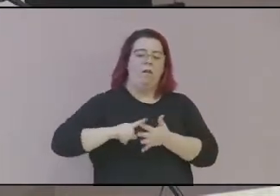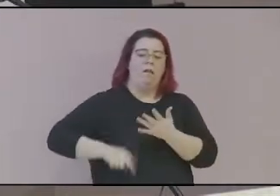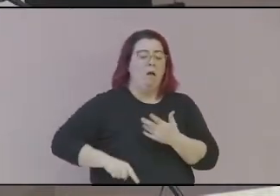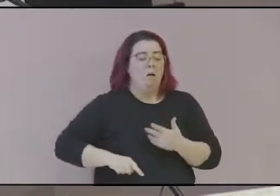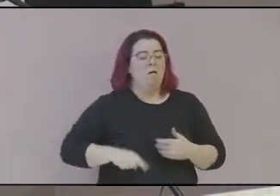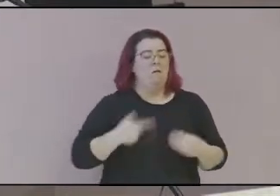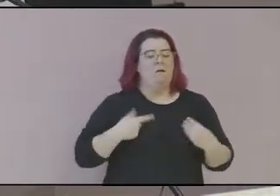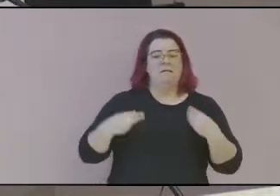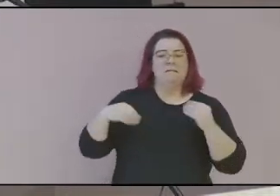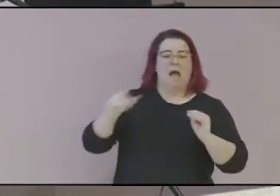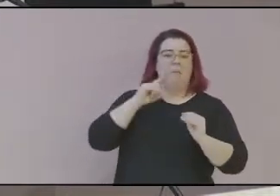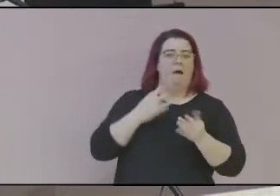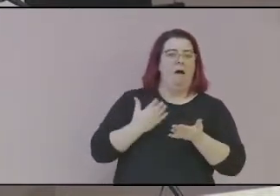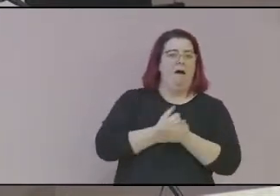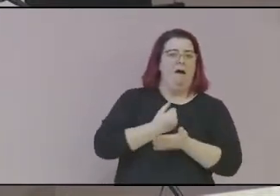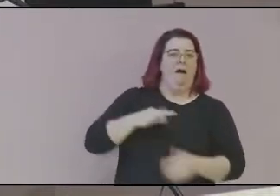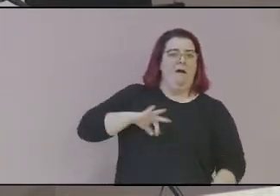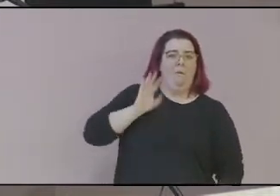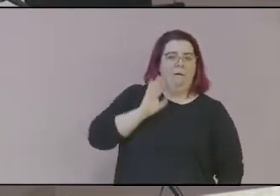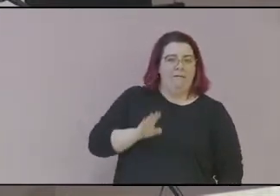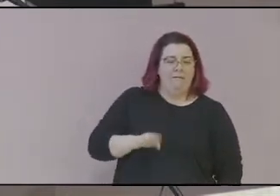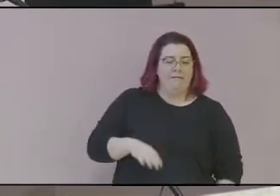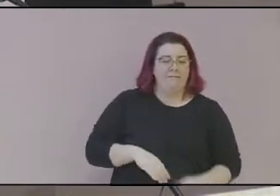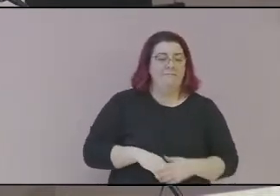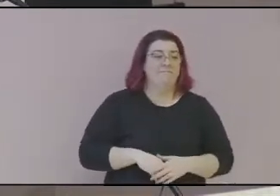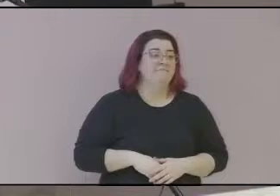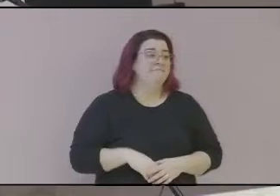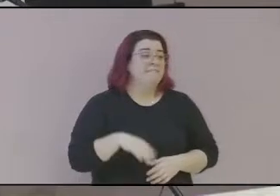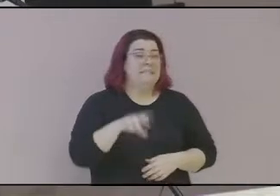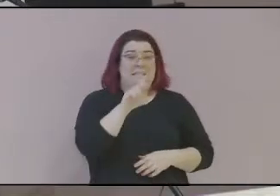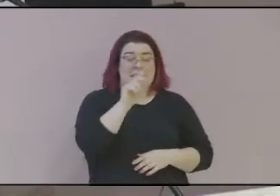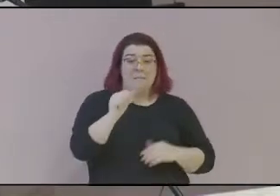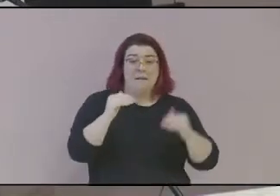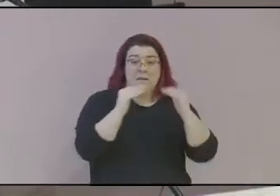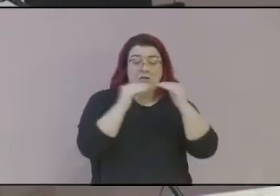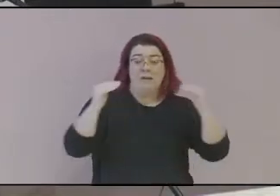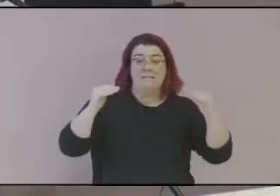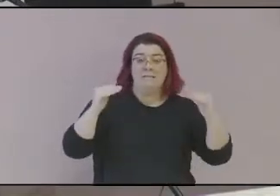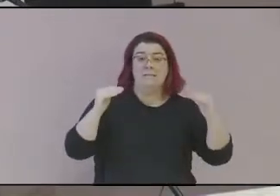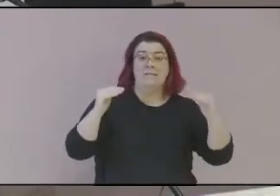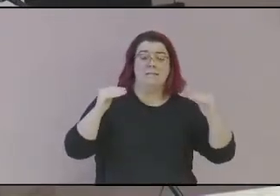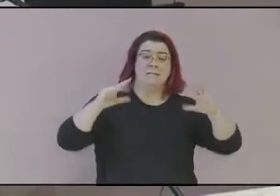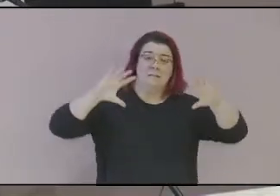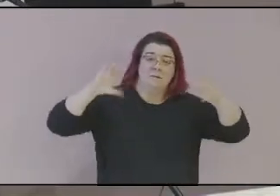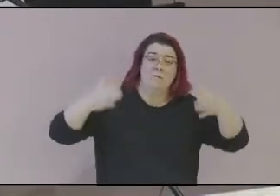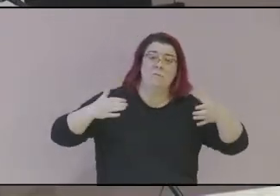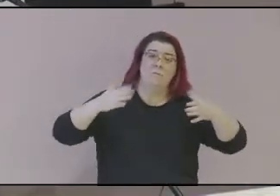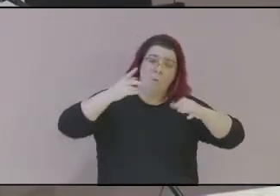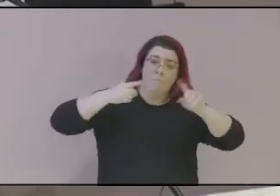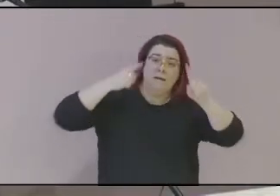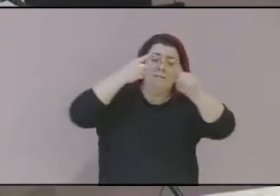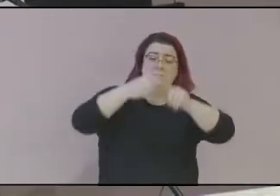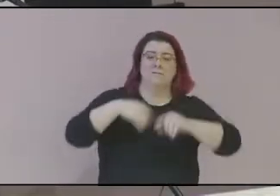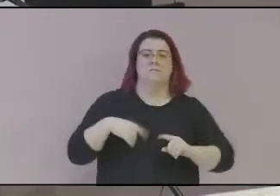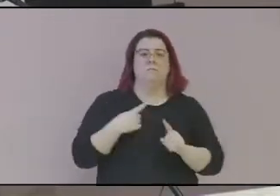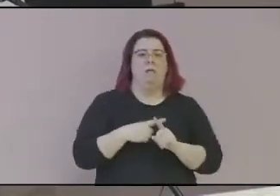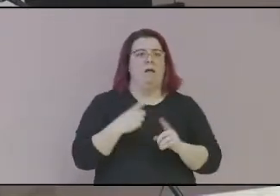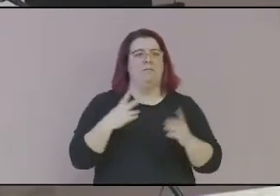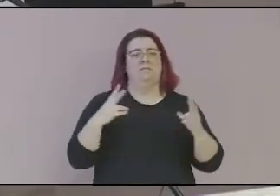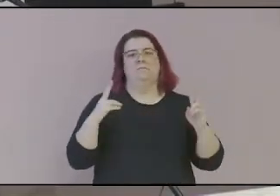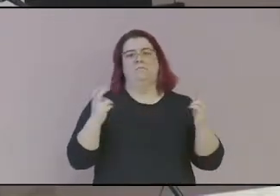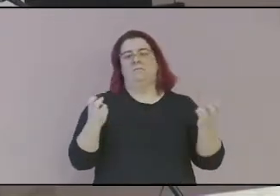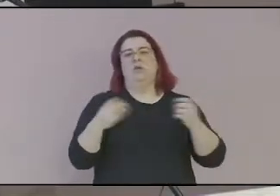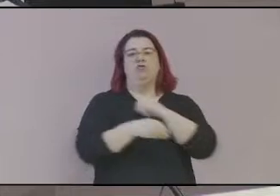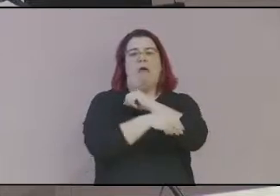Building on the disability justice movement and the cosmos of mutual aid that exists at a grassroots level,